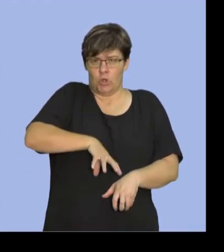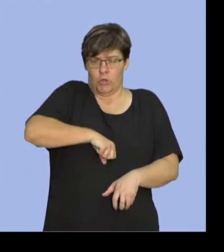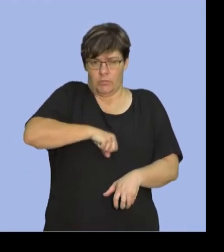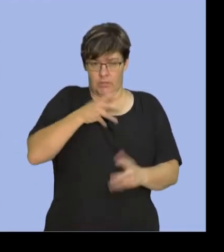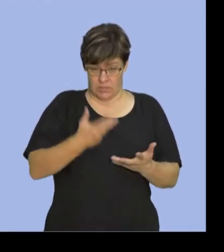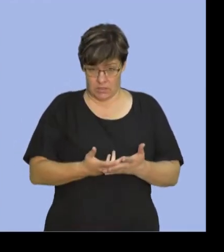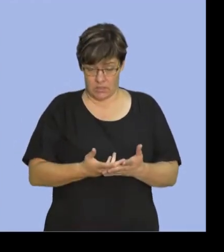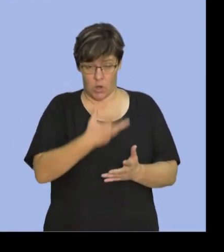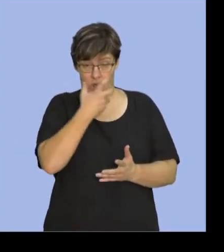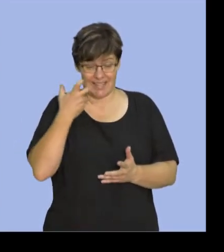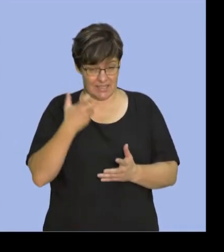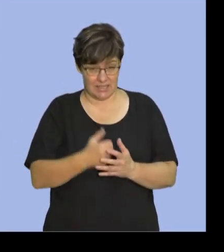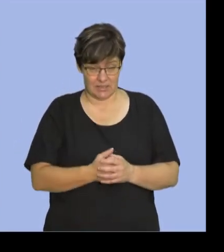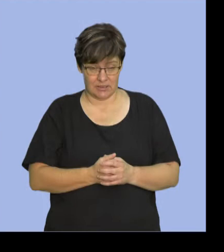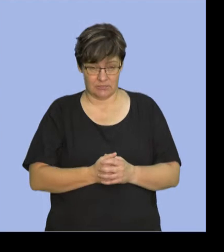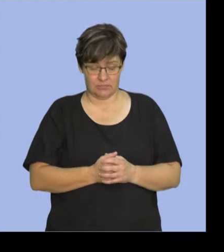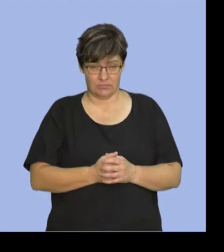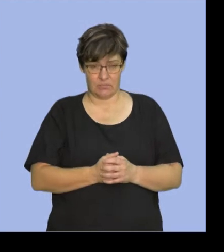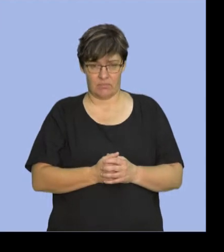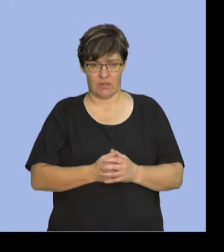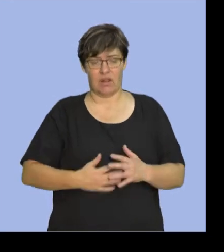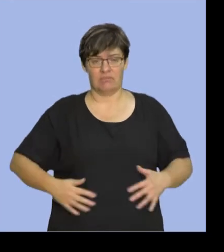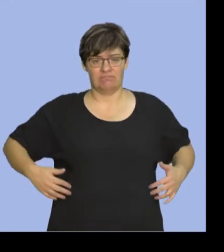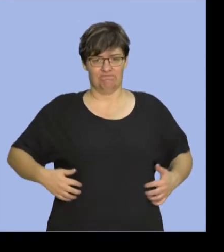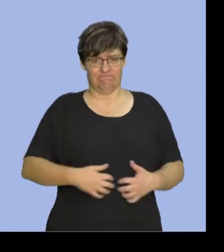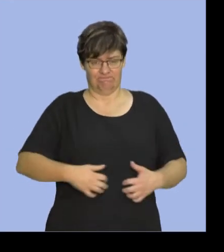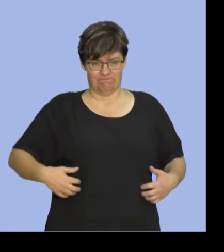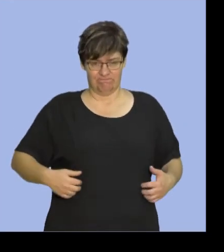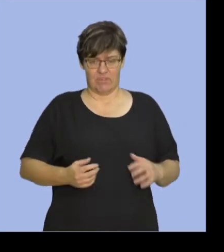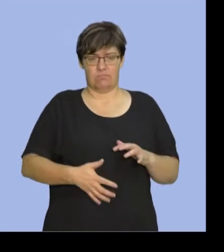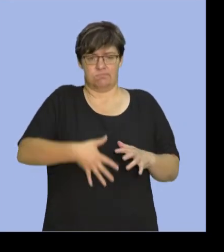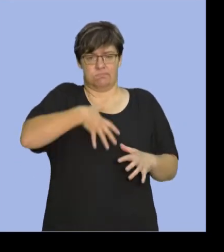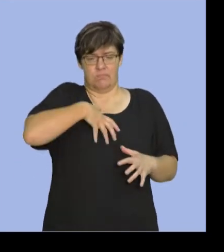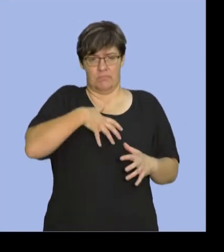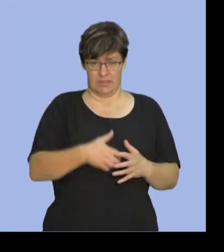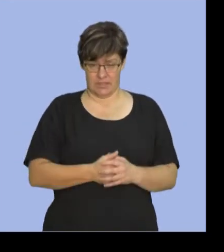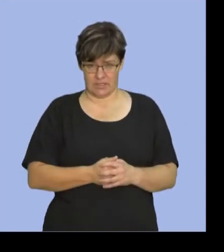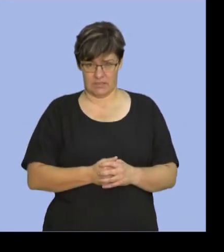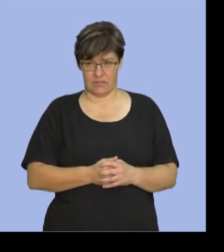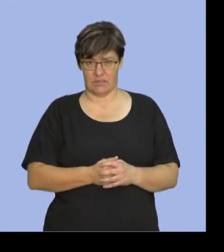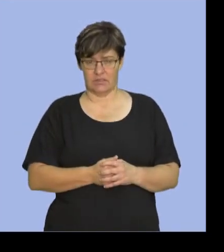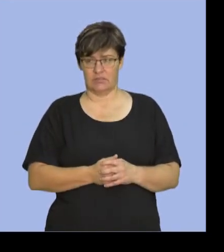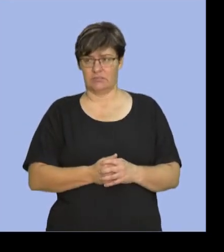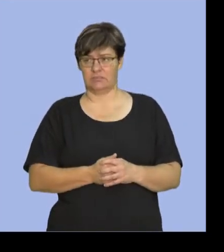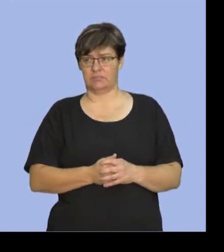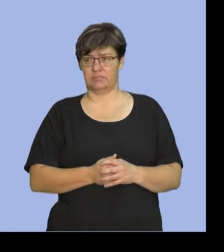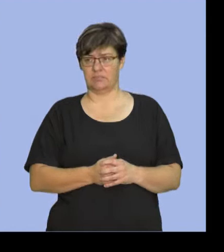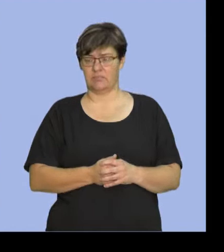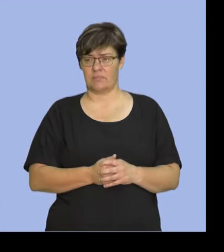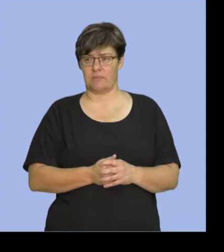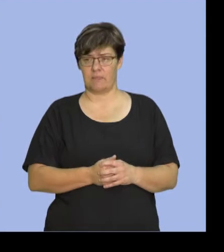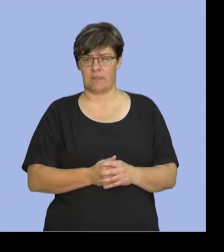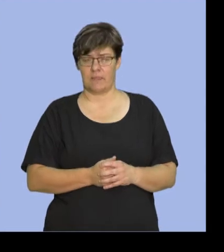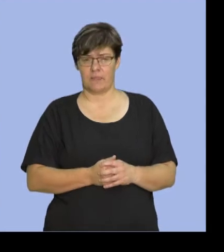absorb through their lower body or their ventral surface, or their dorsal surface rather. That means their lower body surface that they absorb